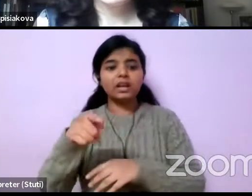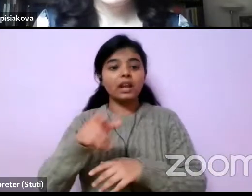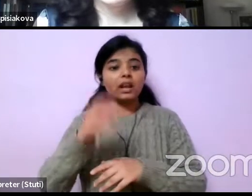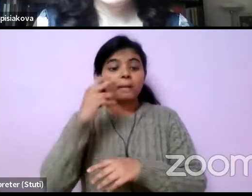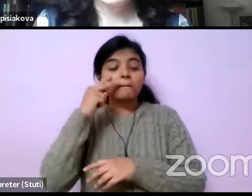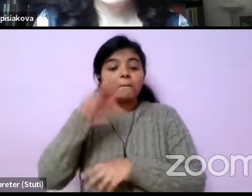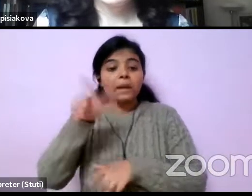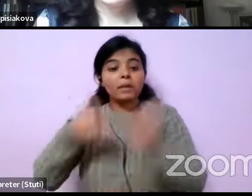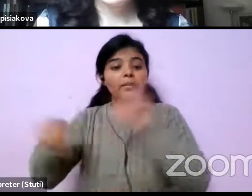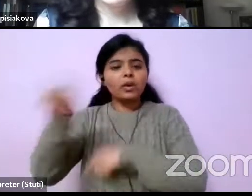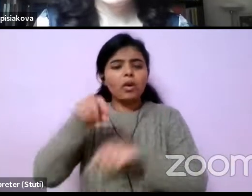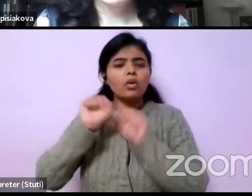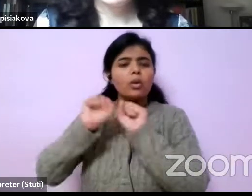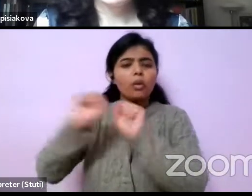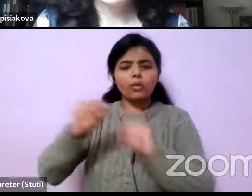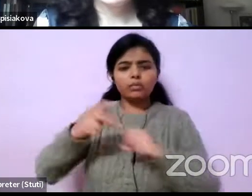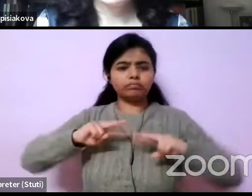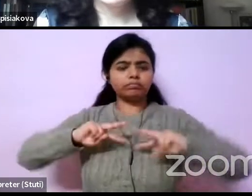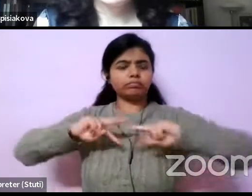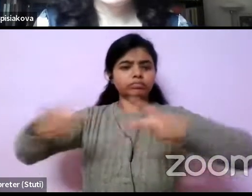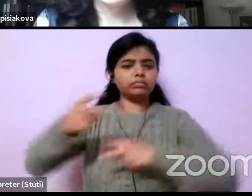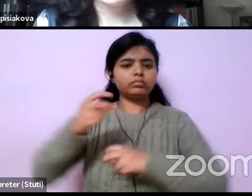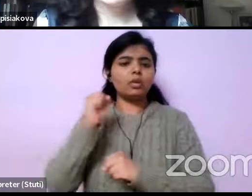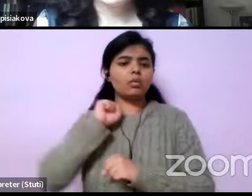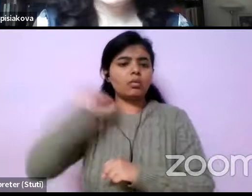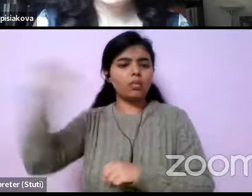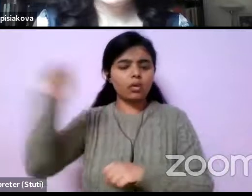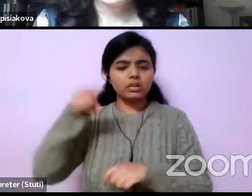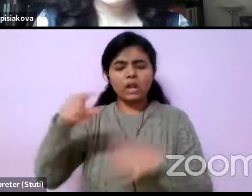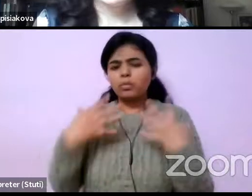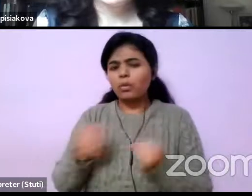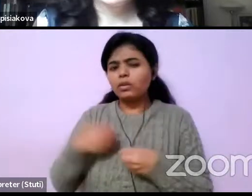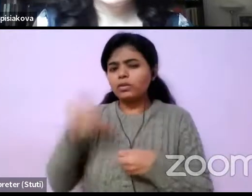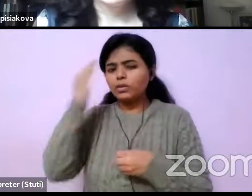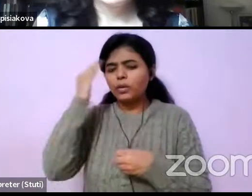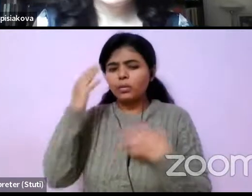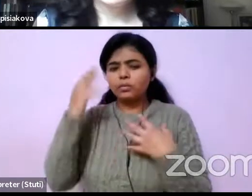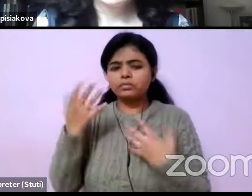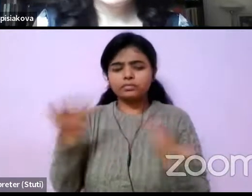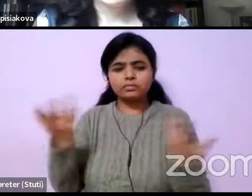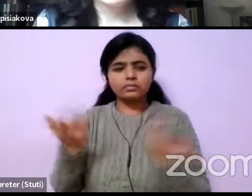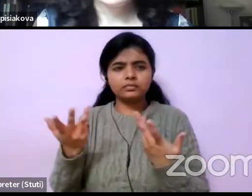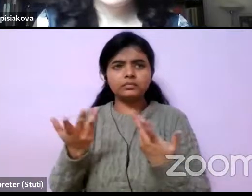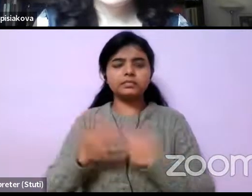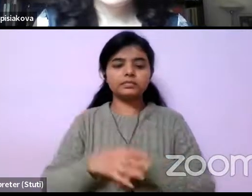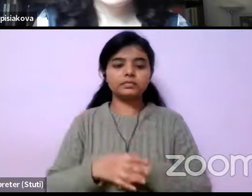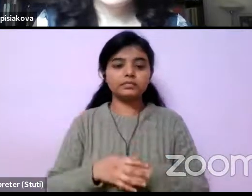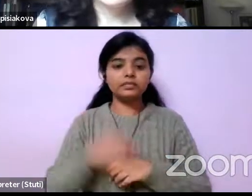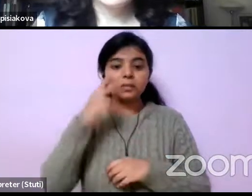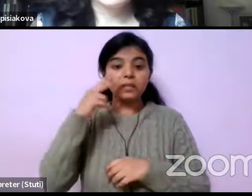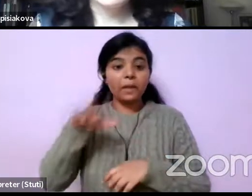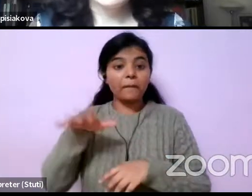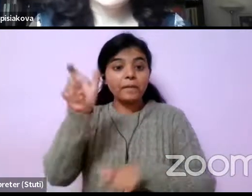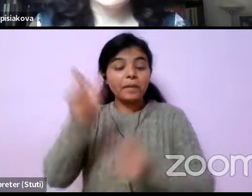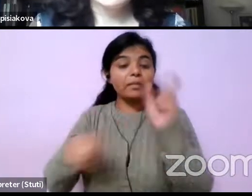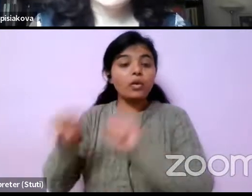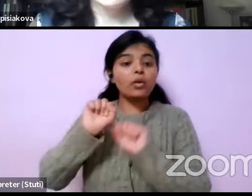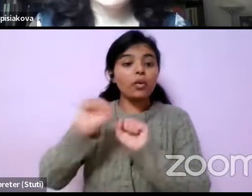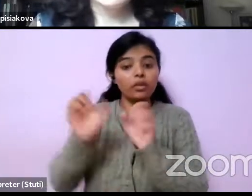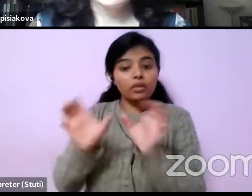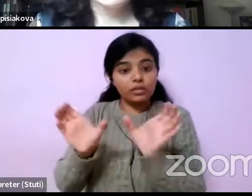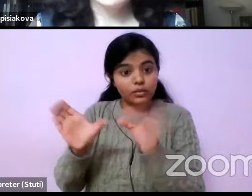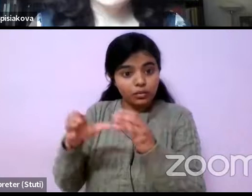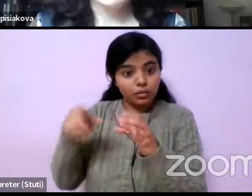people's assertions, I would also like to know whether, blind people's groups are